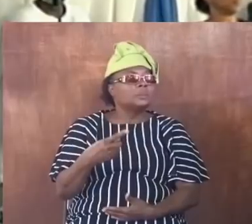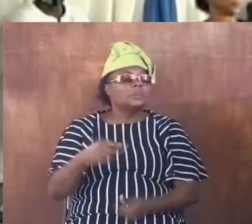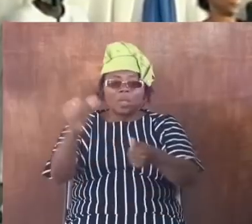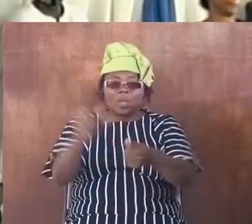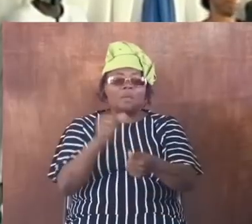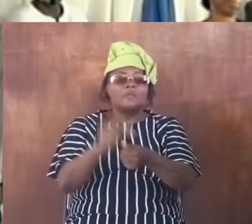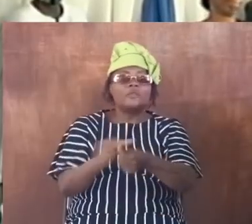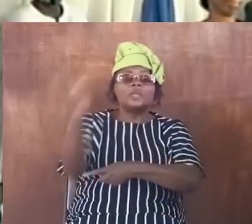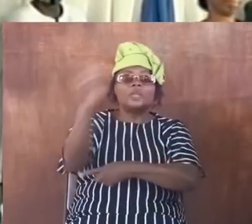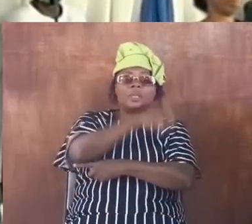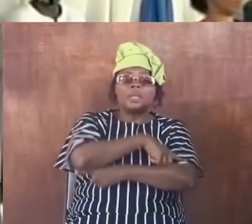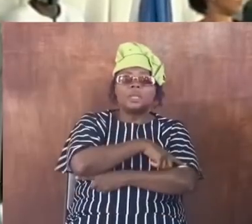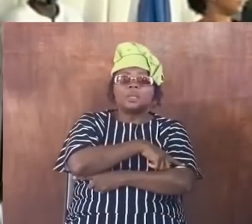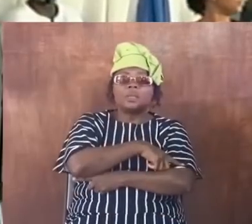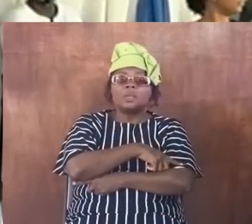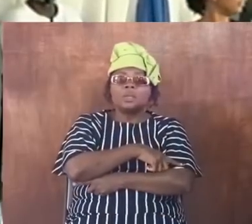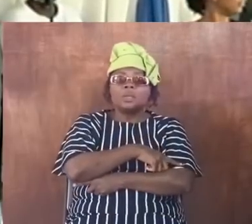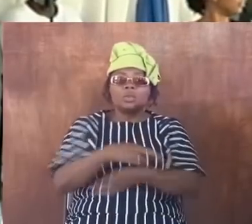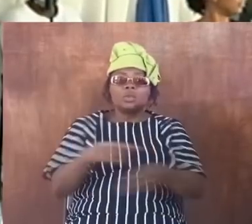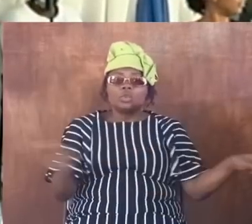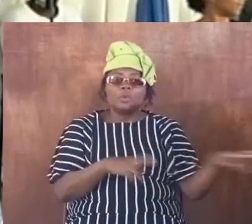Every day you should be raptured ready.